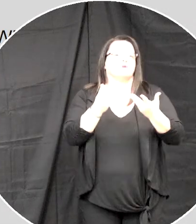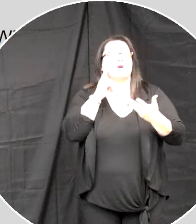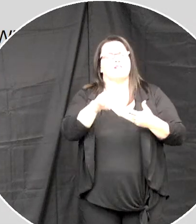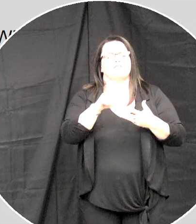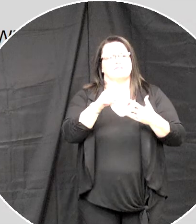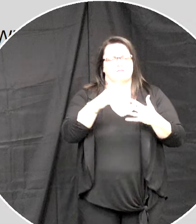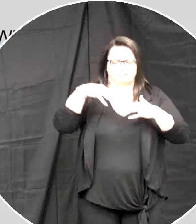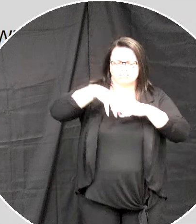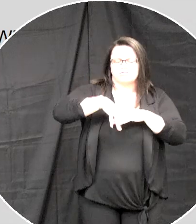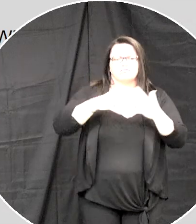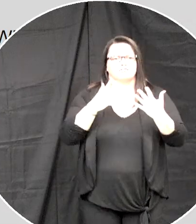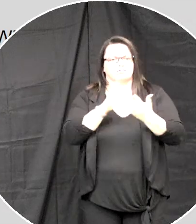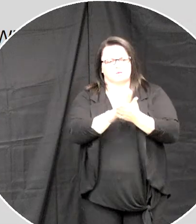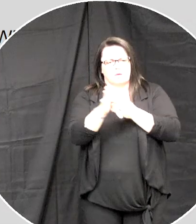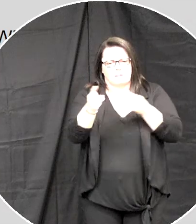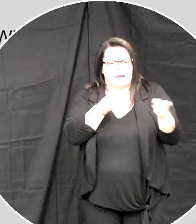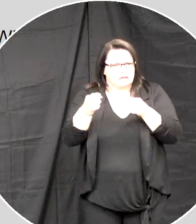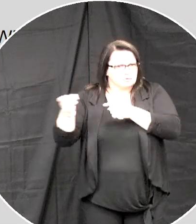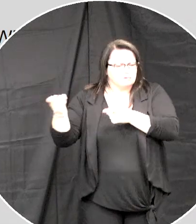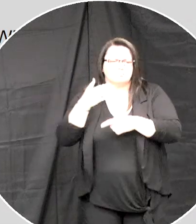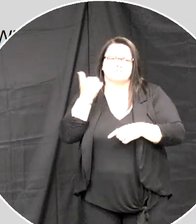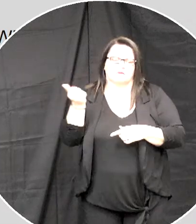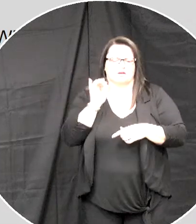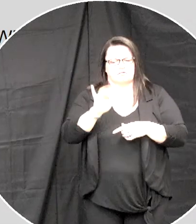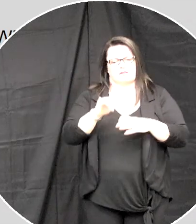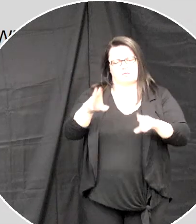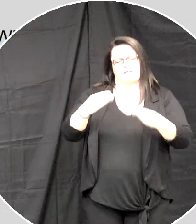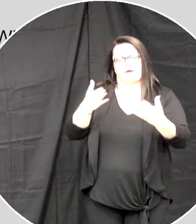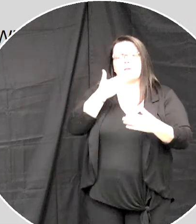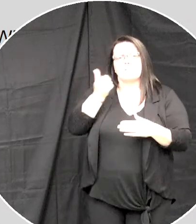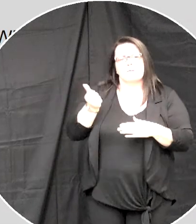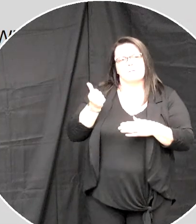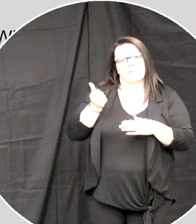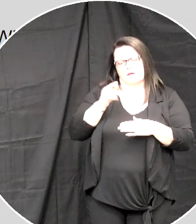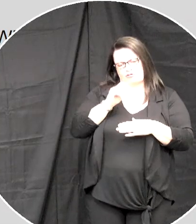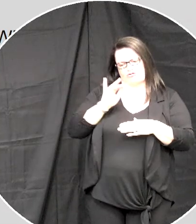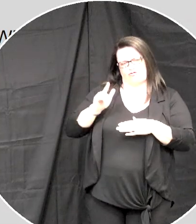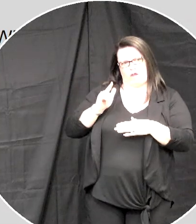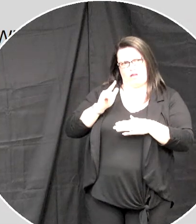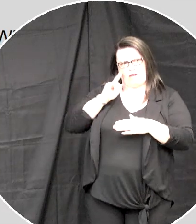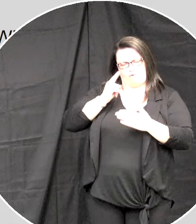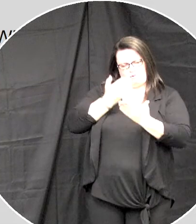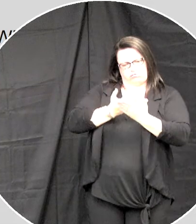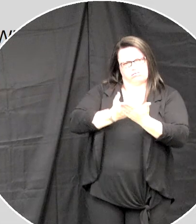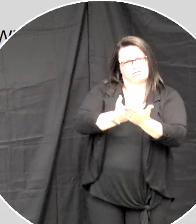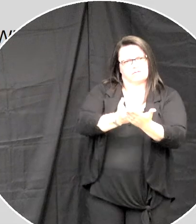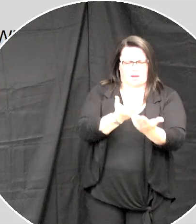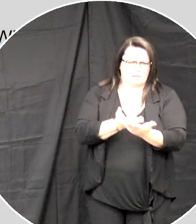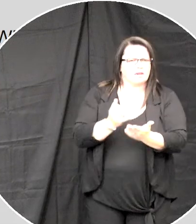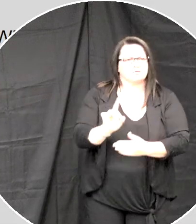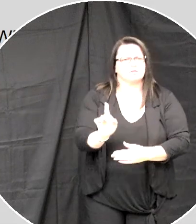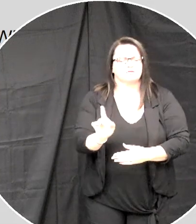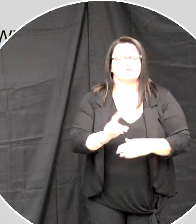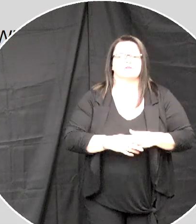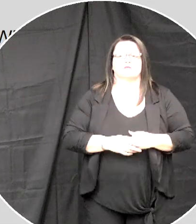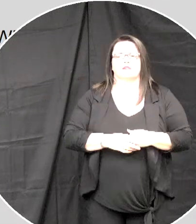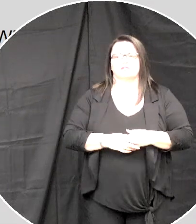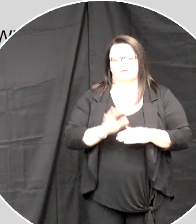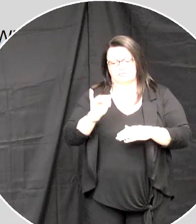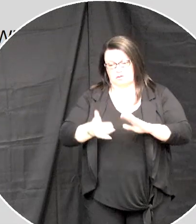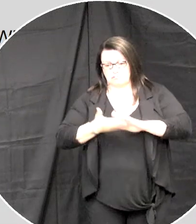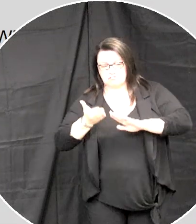school districts that provide more robust automated audit trail and accountability. Functionality is expected to